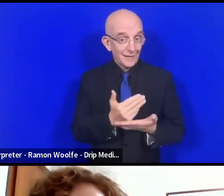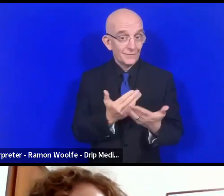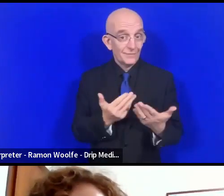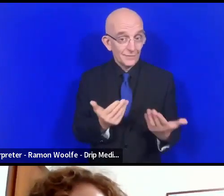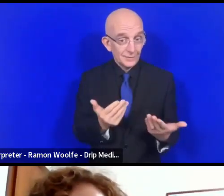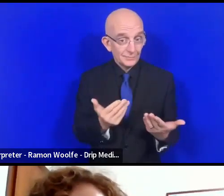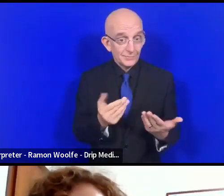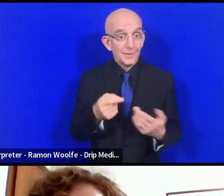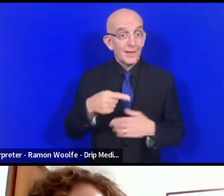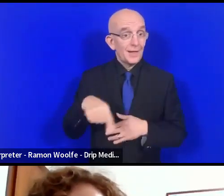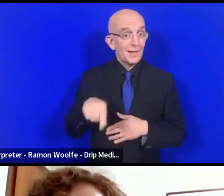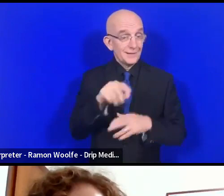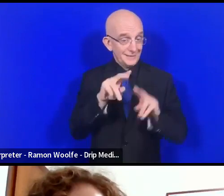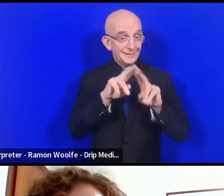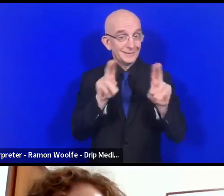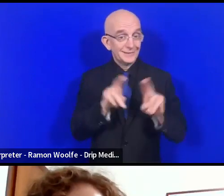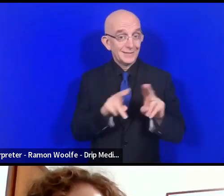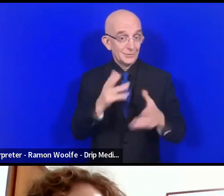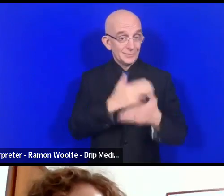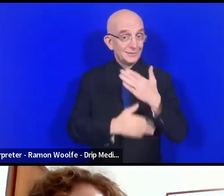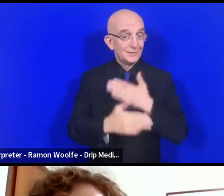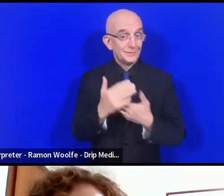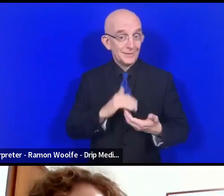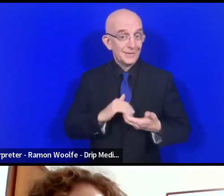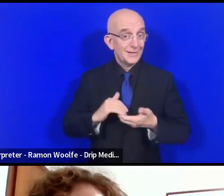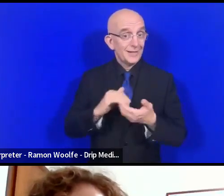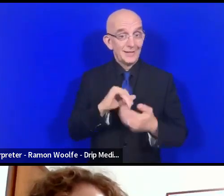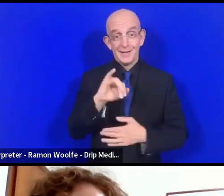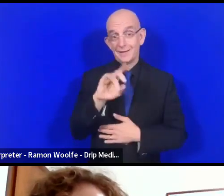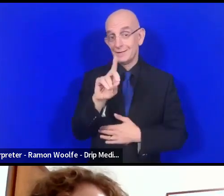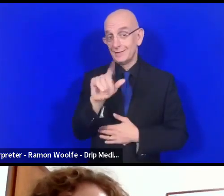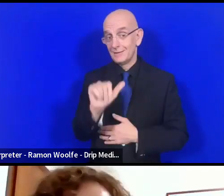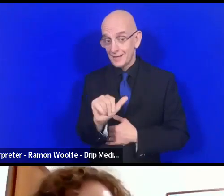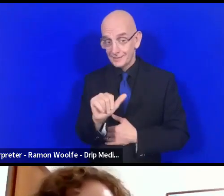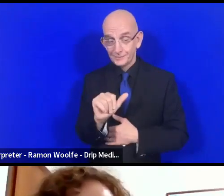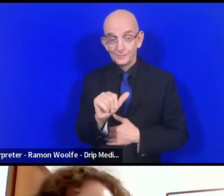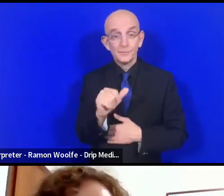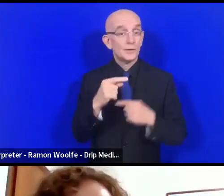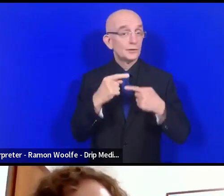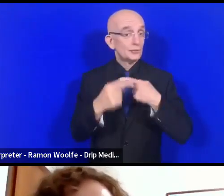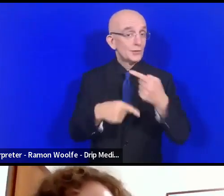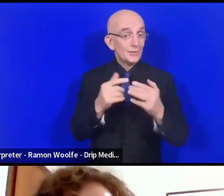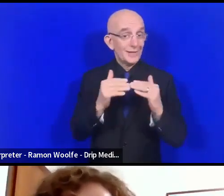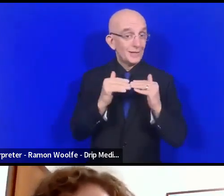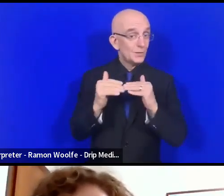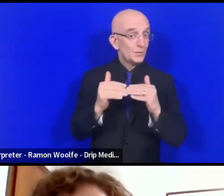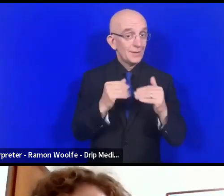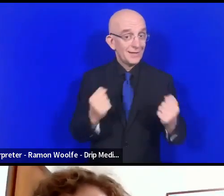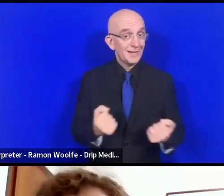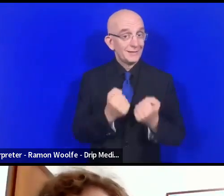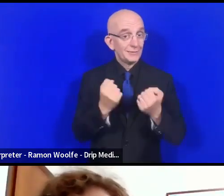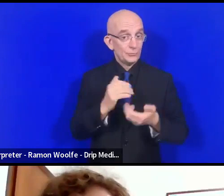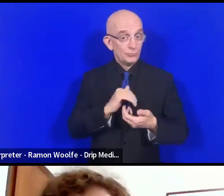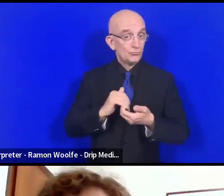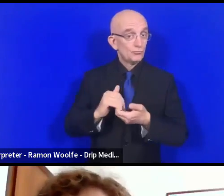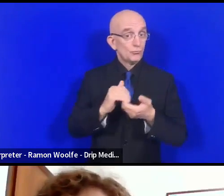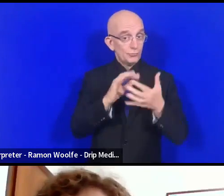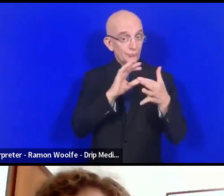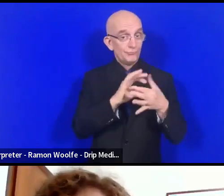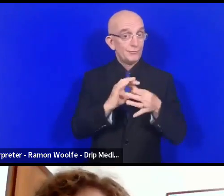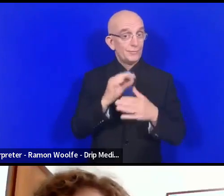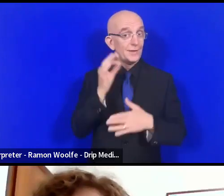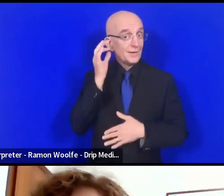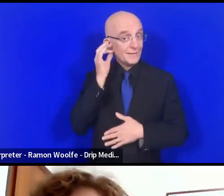Generation Equalities Action Coalition on Feminist Movements and Leadership, CREA, and United Cities and Local